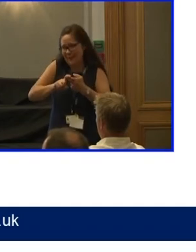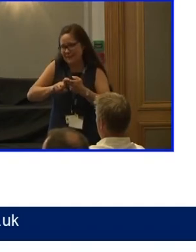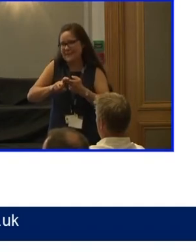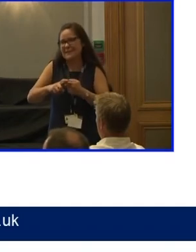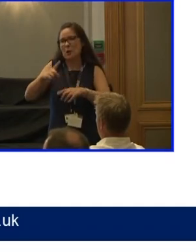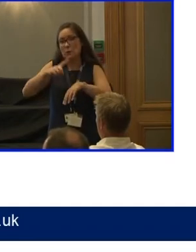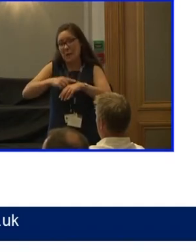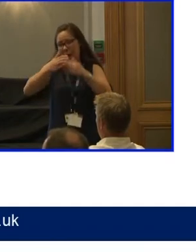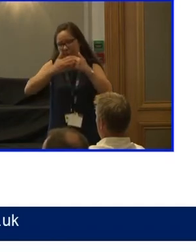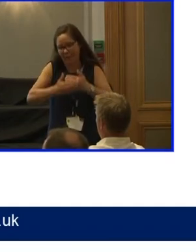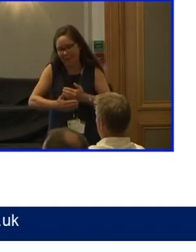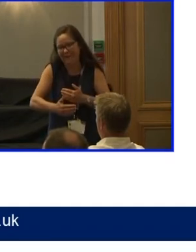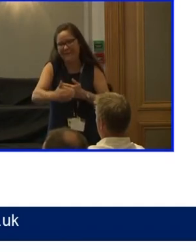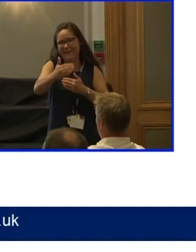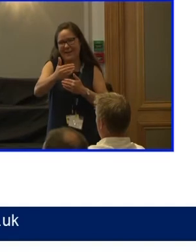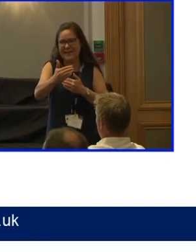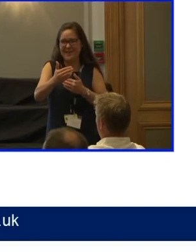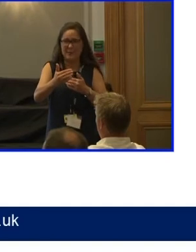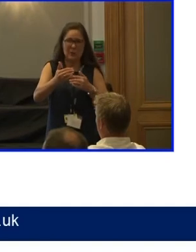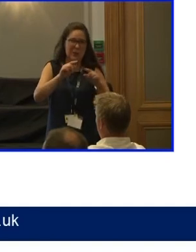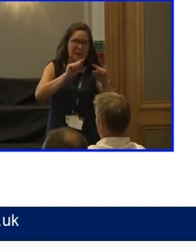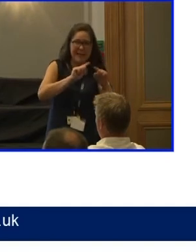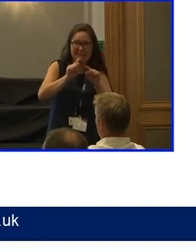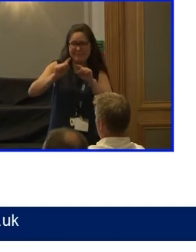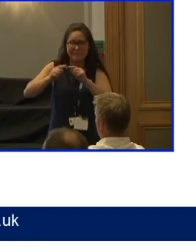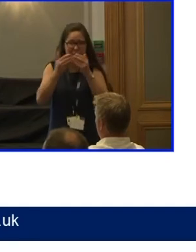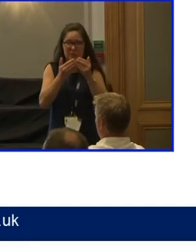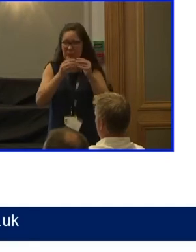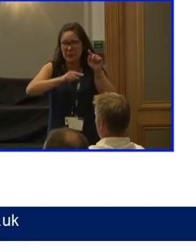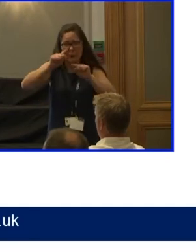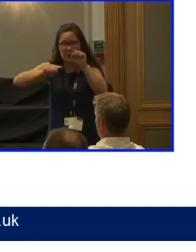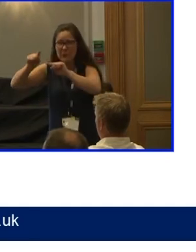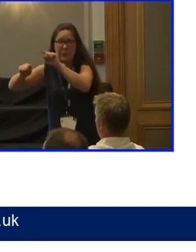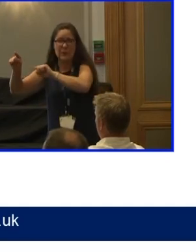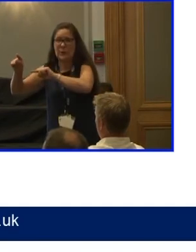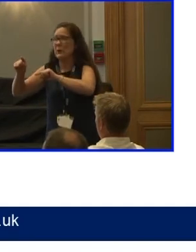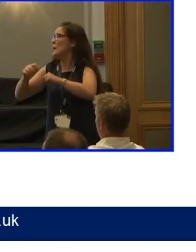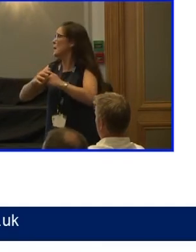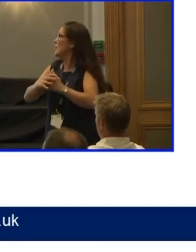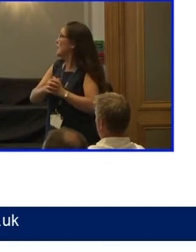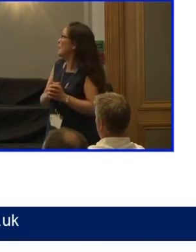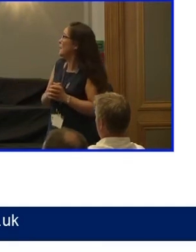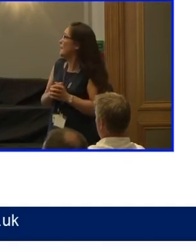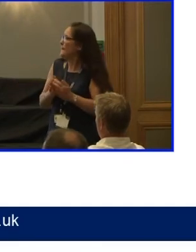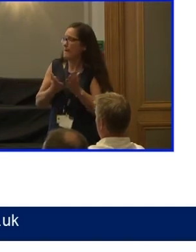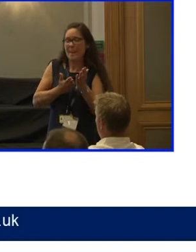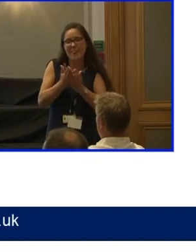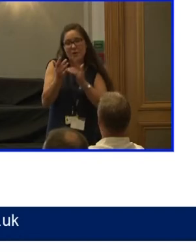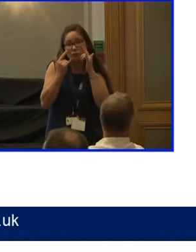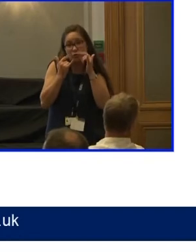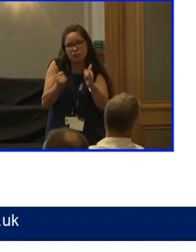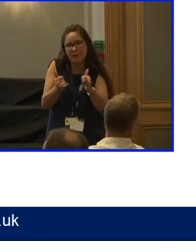depend from study to study. And sometimes it may require more than one visit, but the kinds of things that you might expect during a screening or enrollment